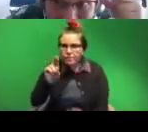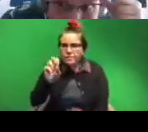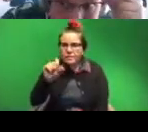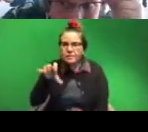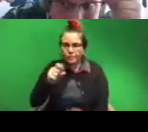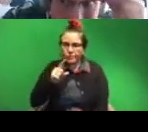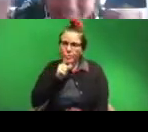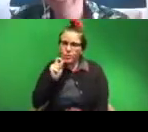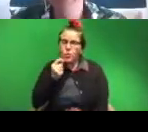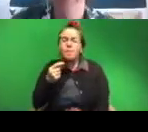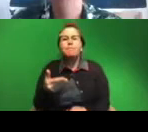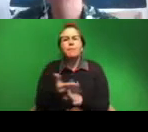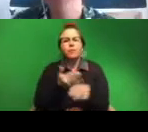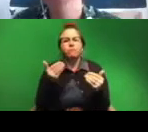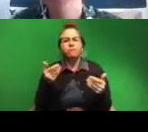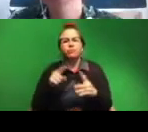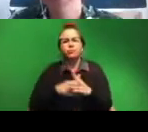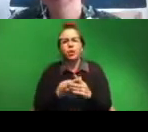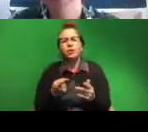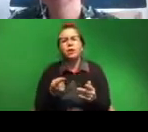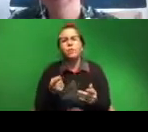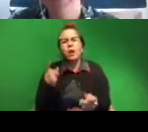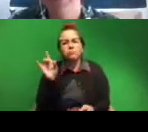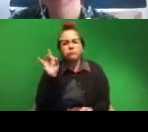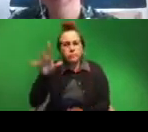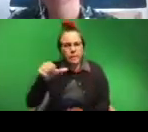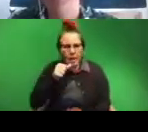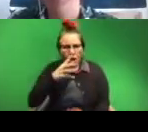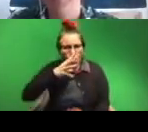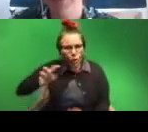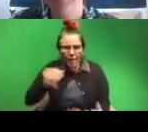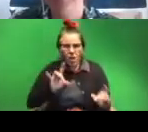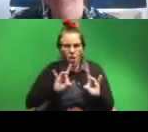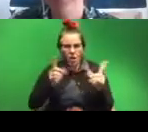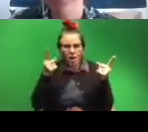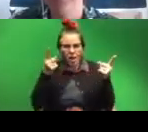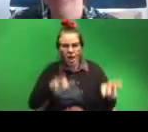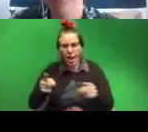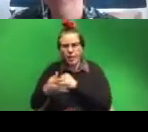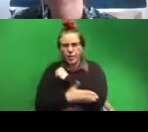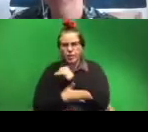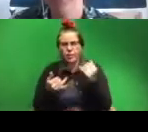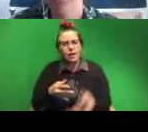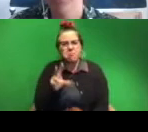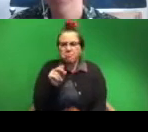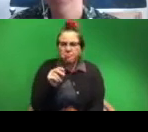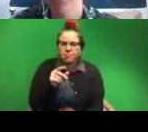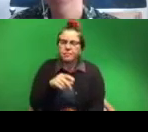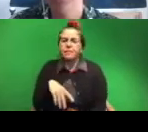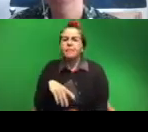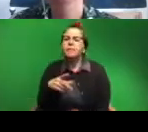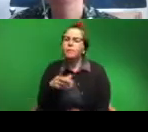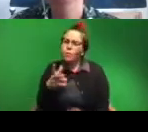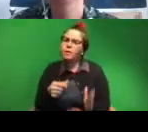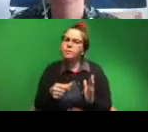we do, we want to address that we're not ignoring all of the awful things happening in our country right now. We really want to